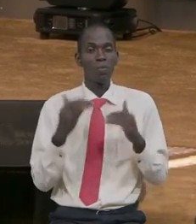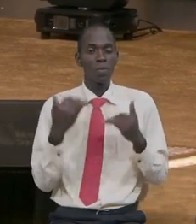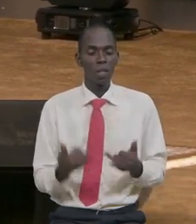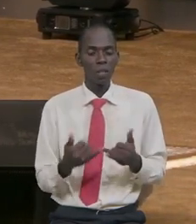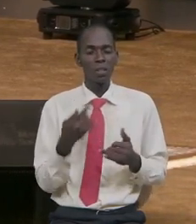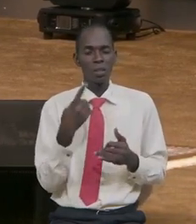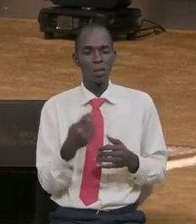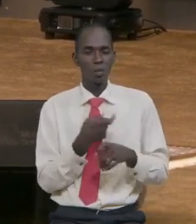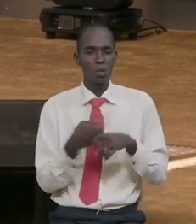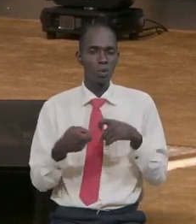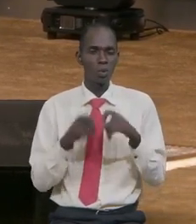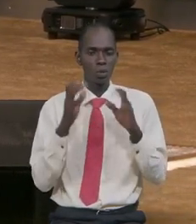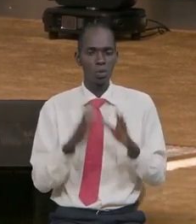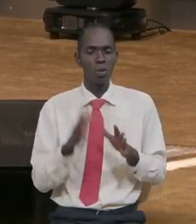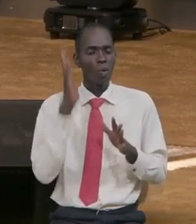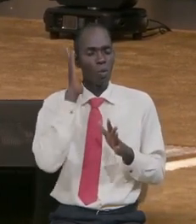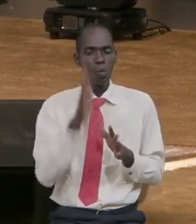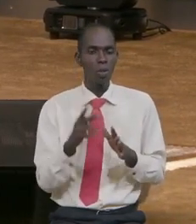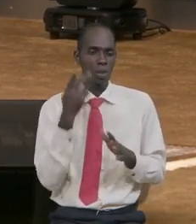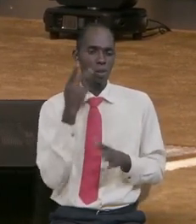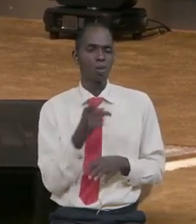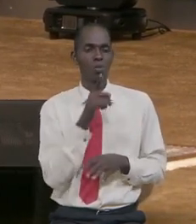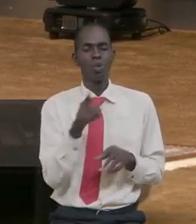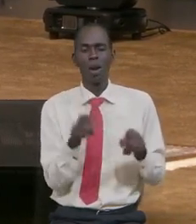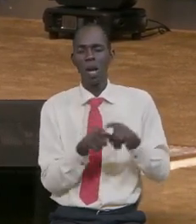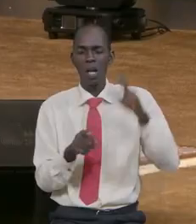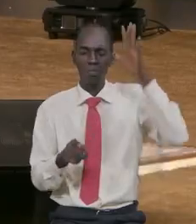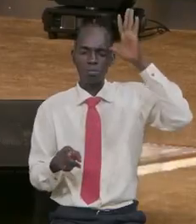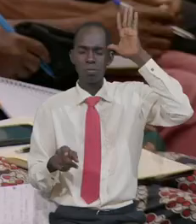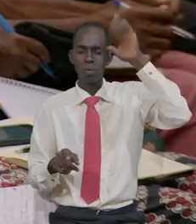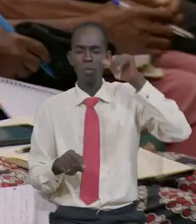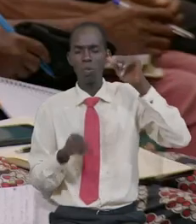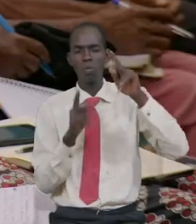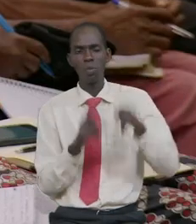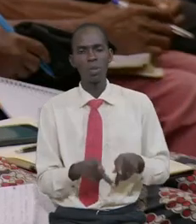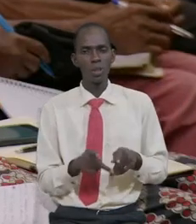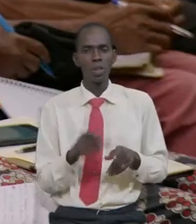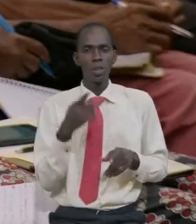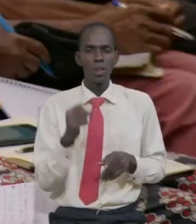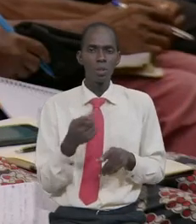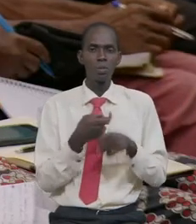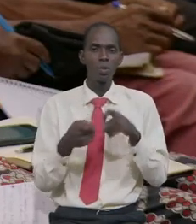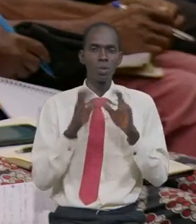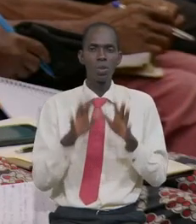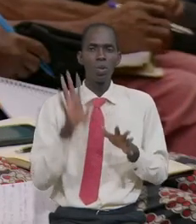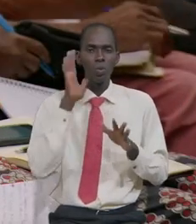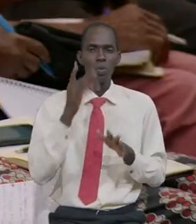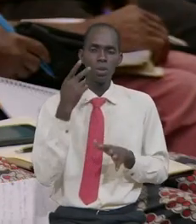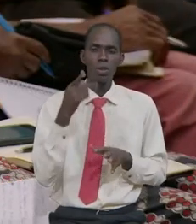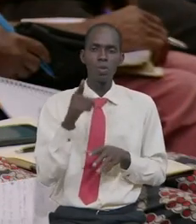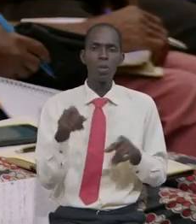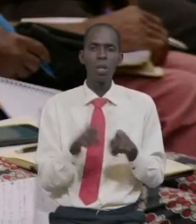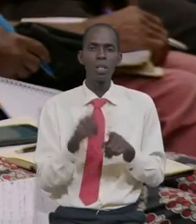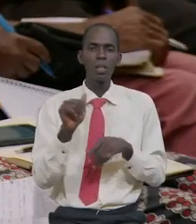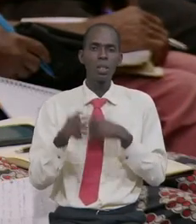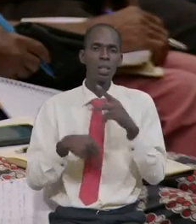stubborn, they'll count you heady, they'll count you a kind of defiant. And you